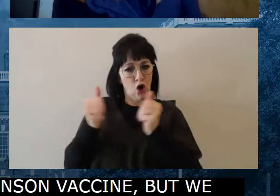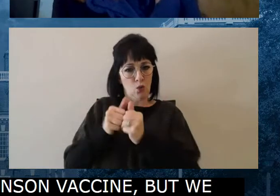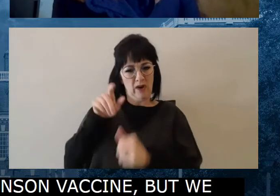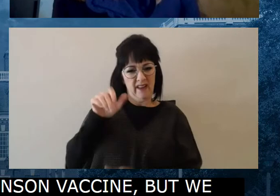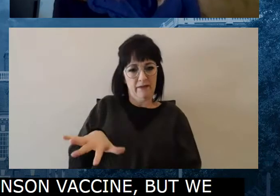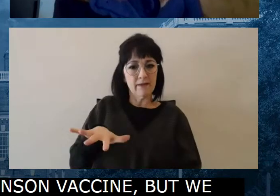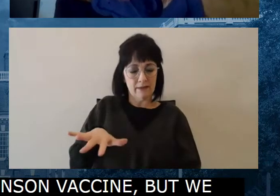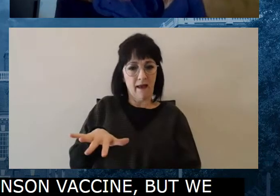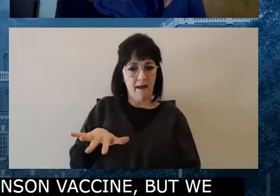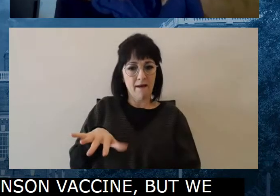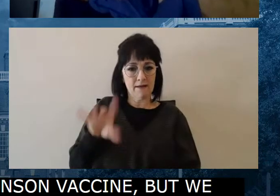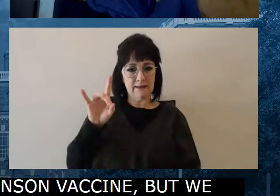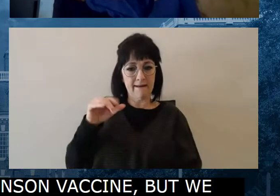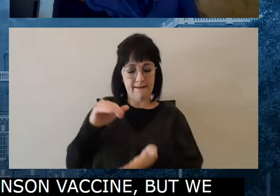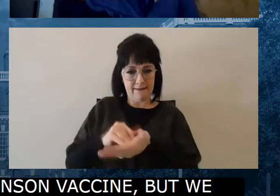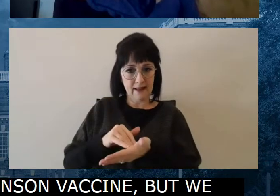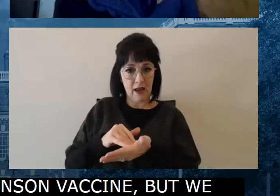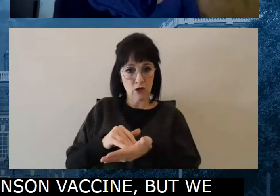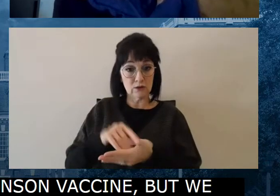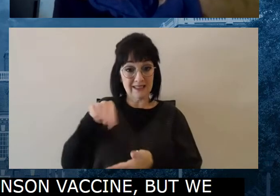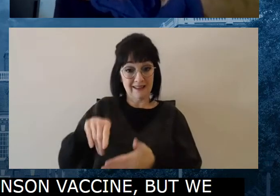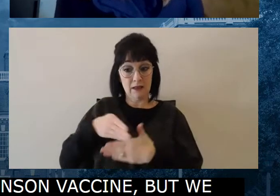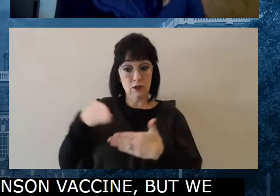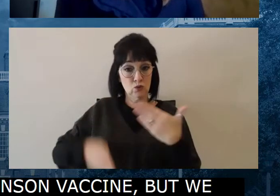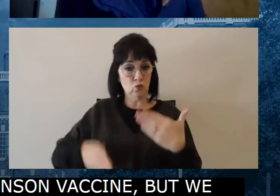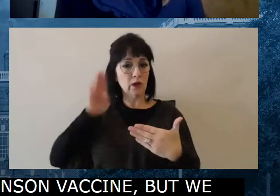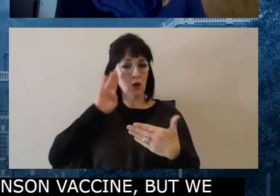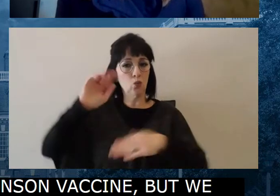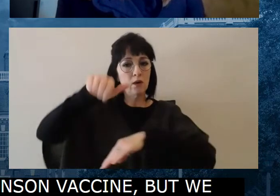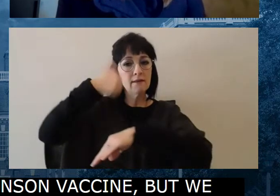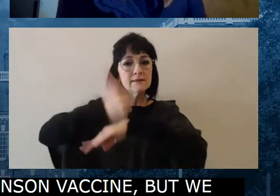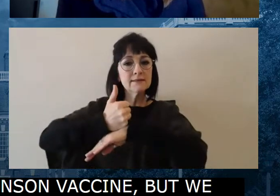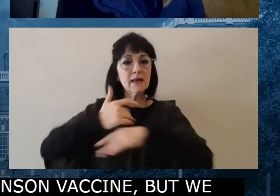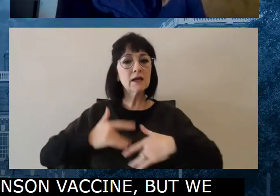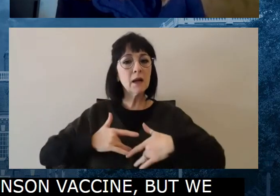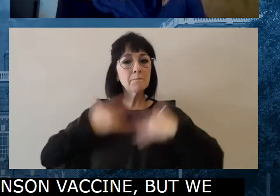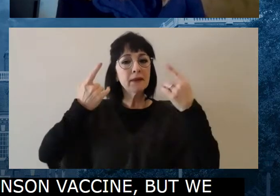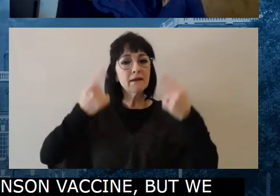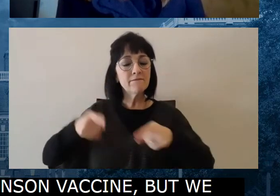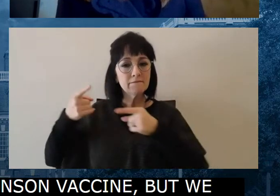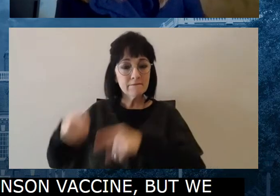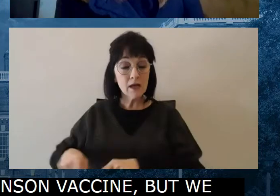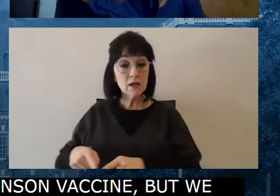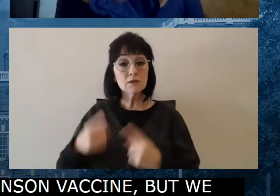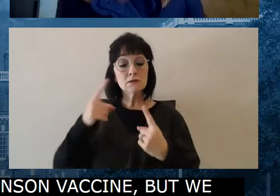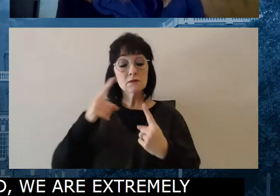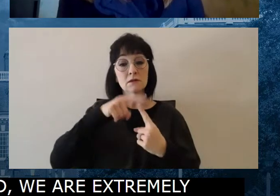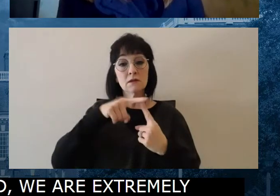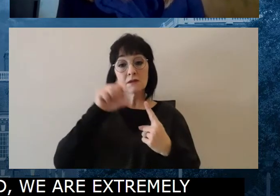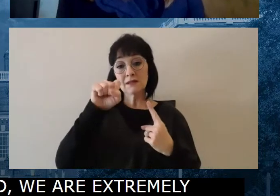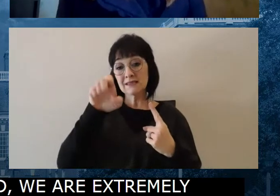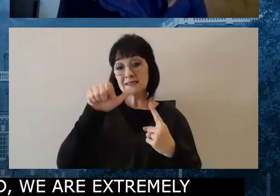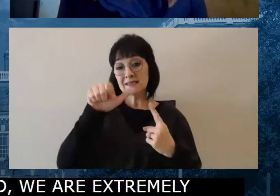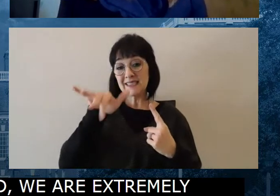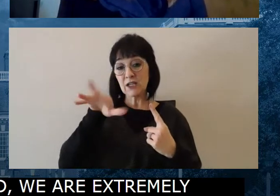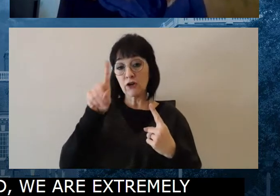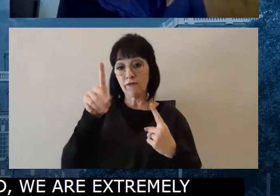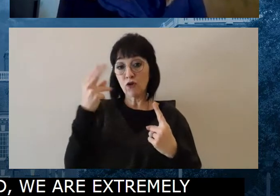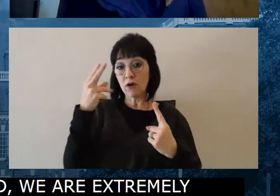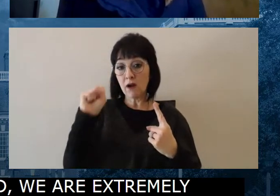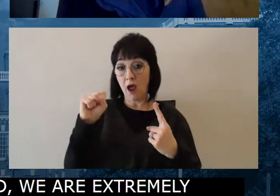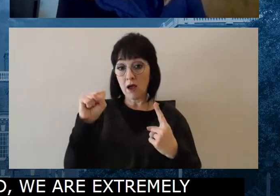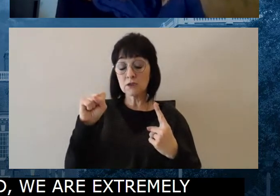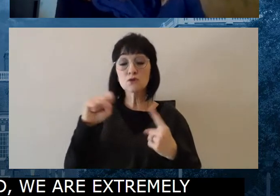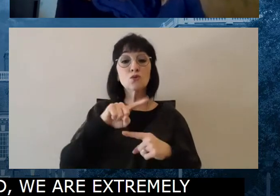We're extremely excited about two events this weekend, one at Seaford High School on Saturday, one